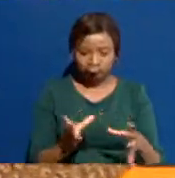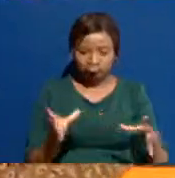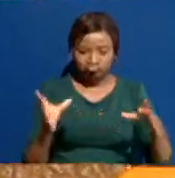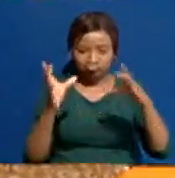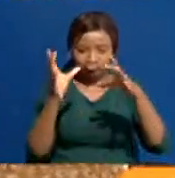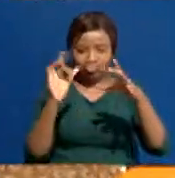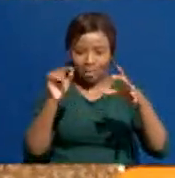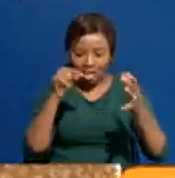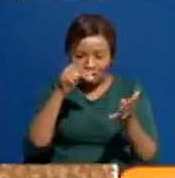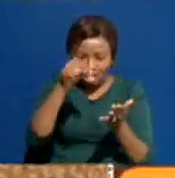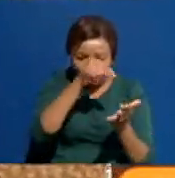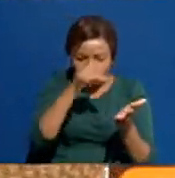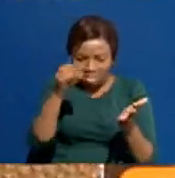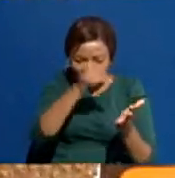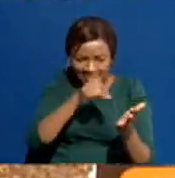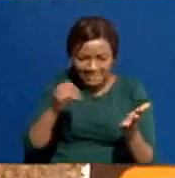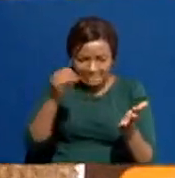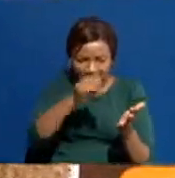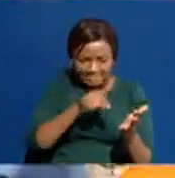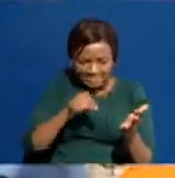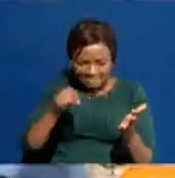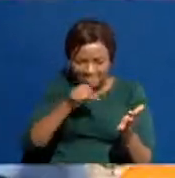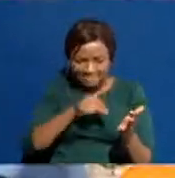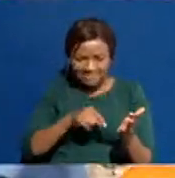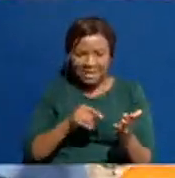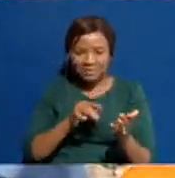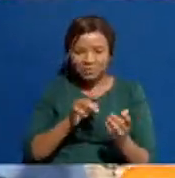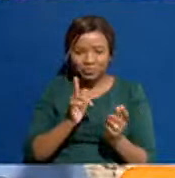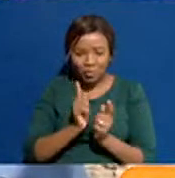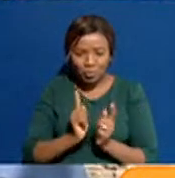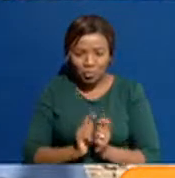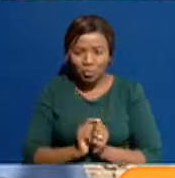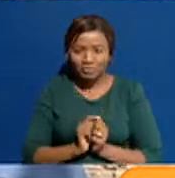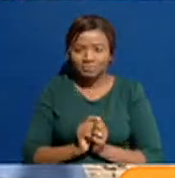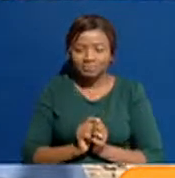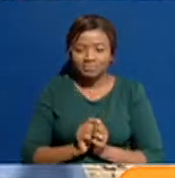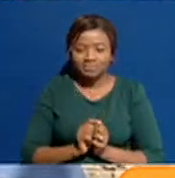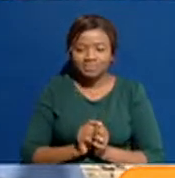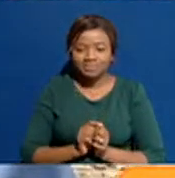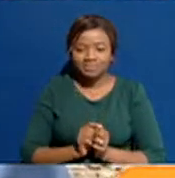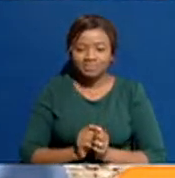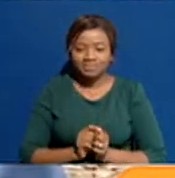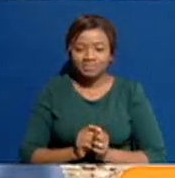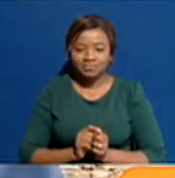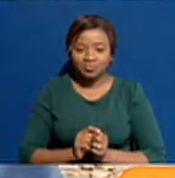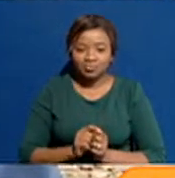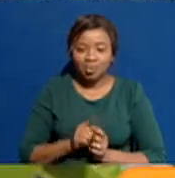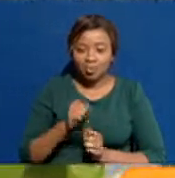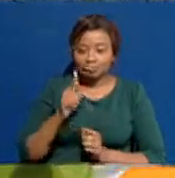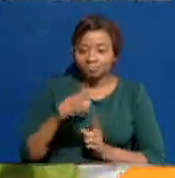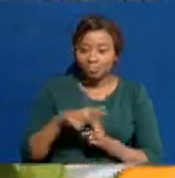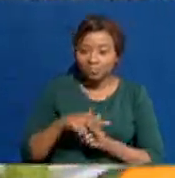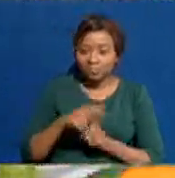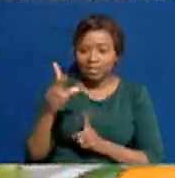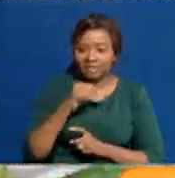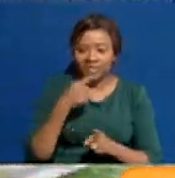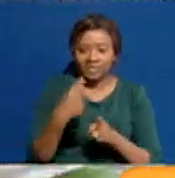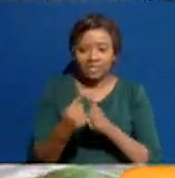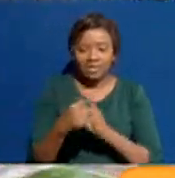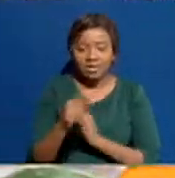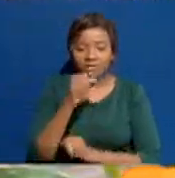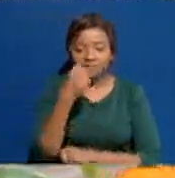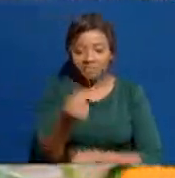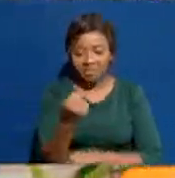several small one-seeded fruitlets. Tanzisha Busia Smart Farm miaka tano iliyopita, na nia yetu